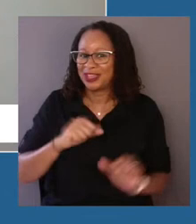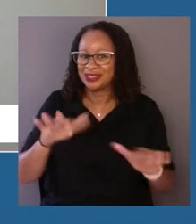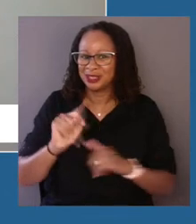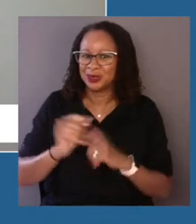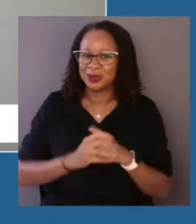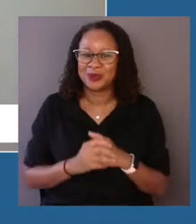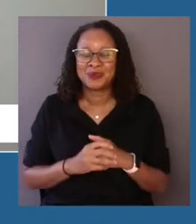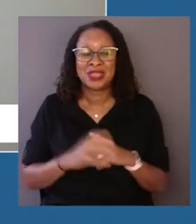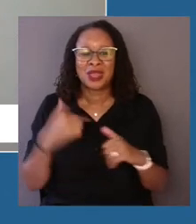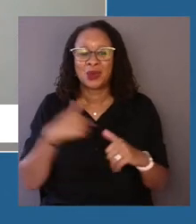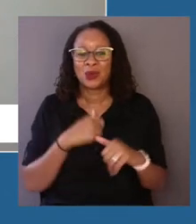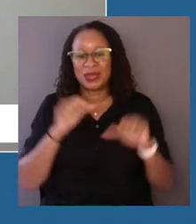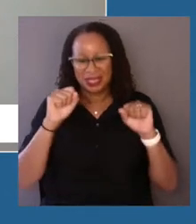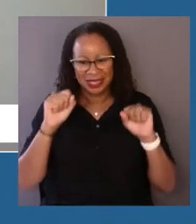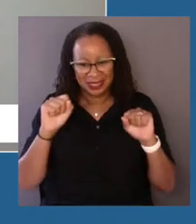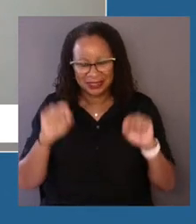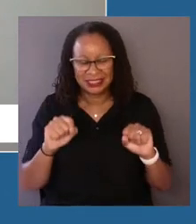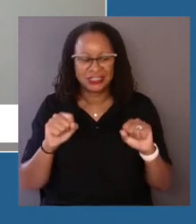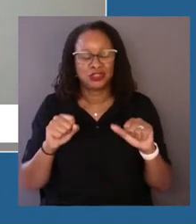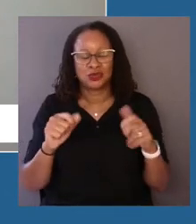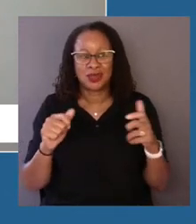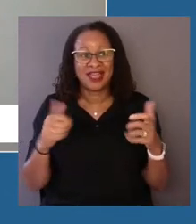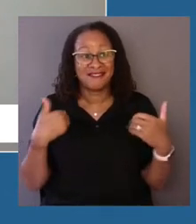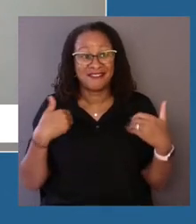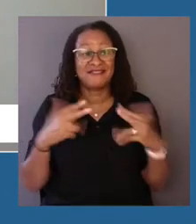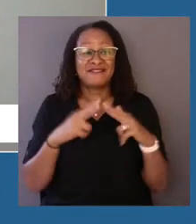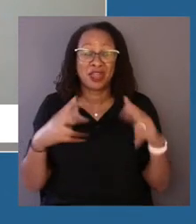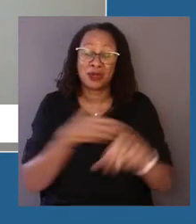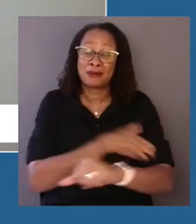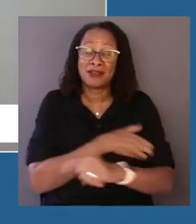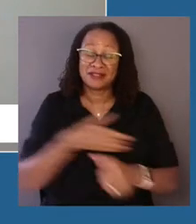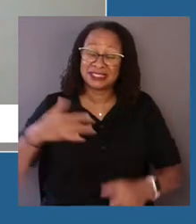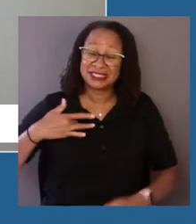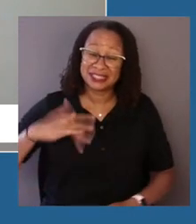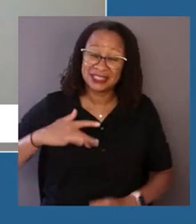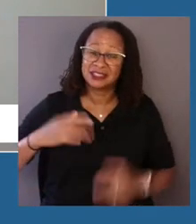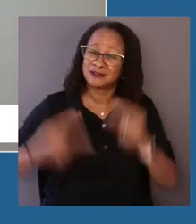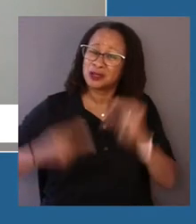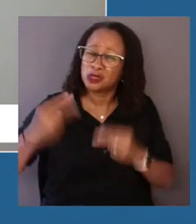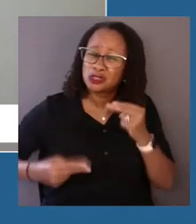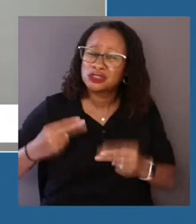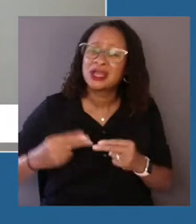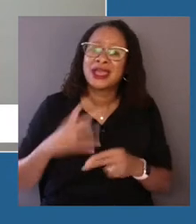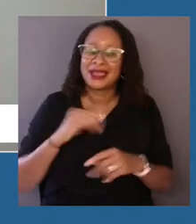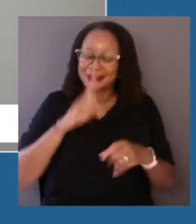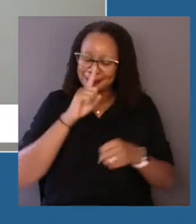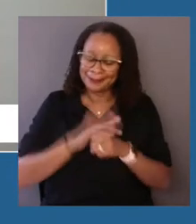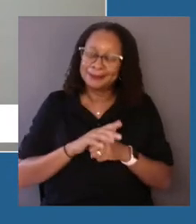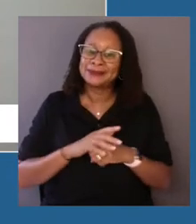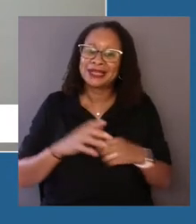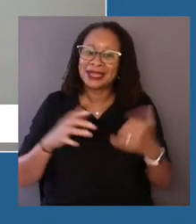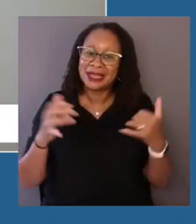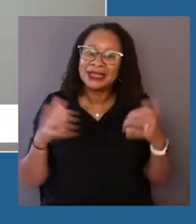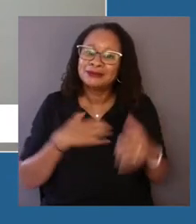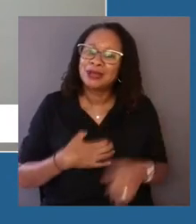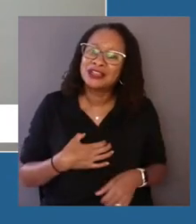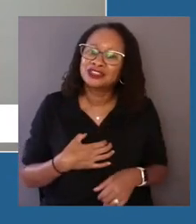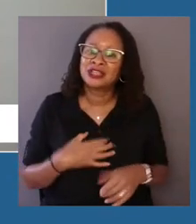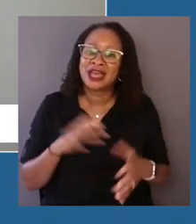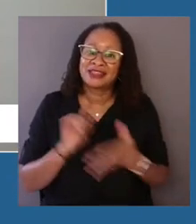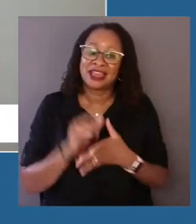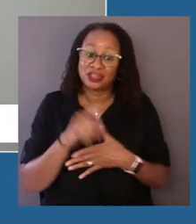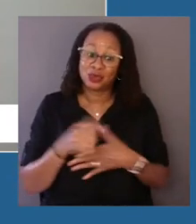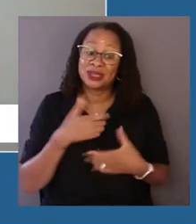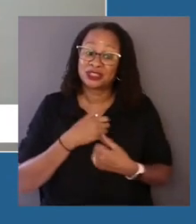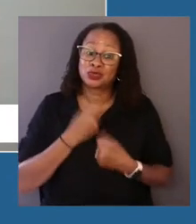generating a very powerful sense of urgency and a sense of commitment and compassion which you've just expressed, Kizzy.